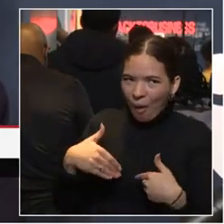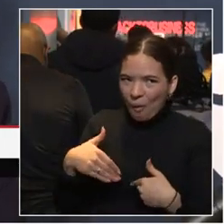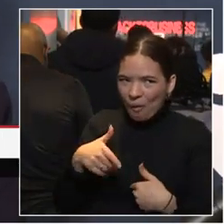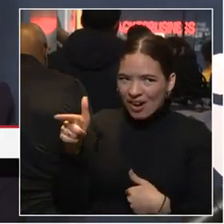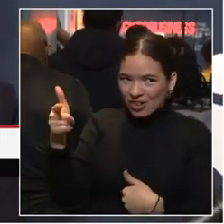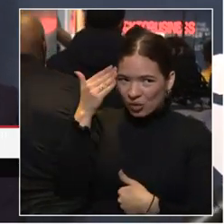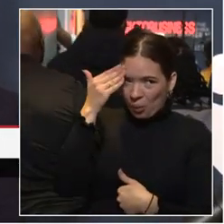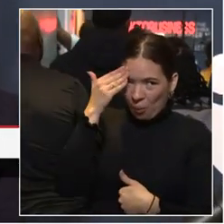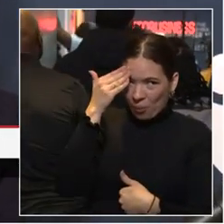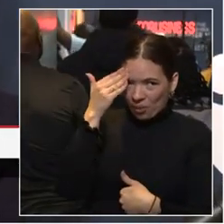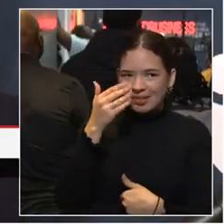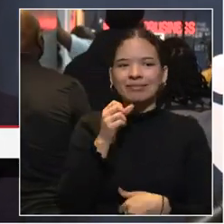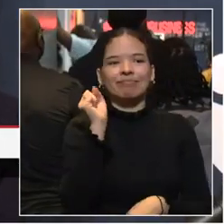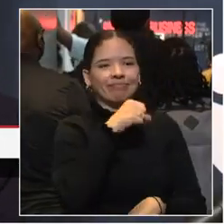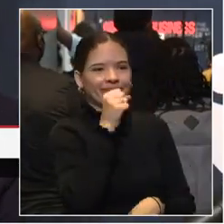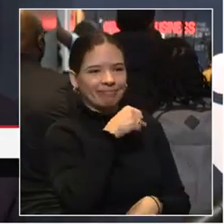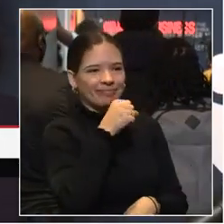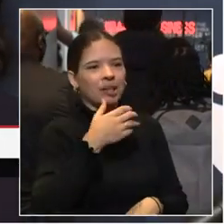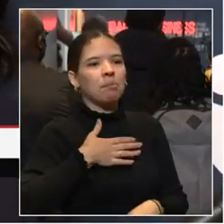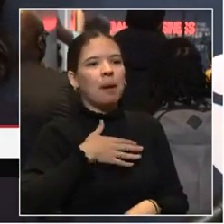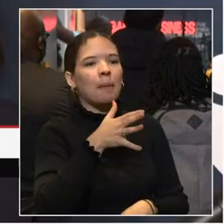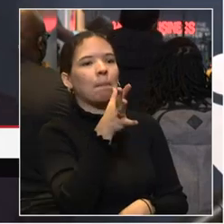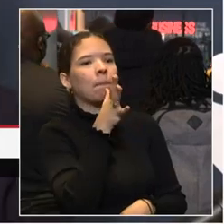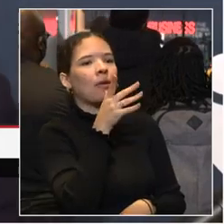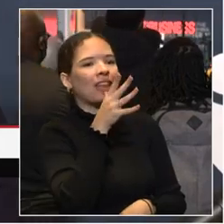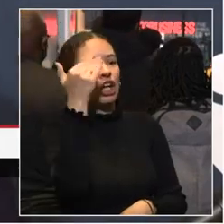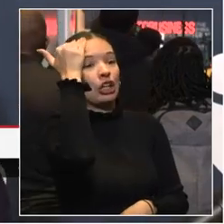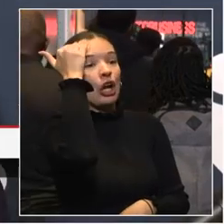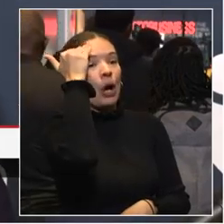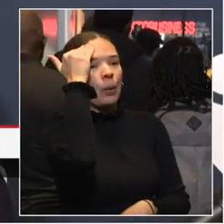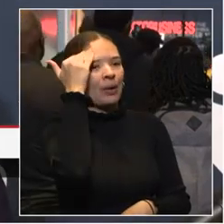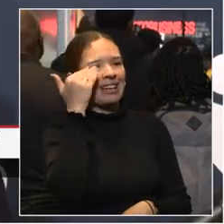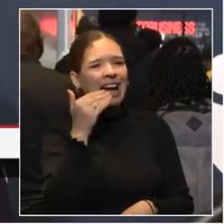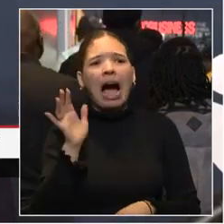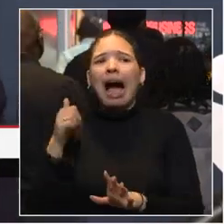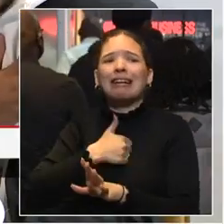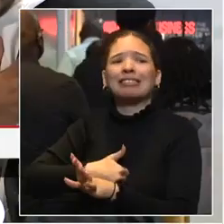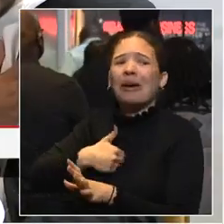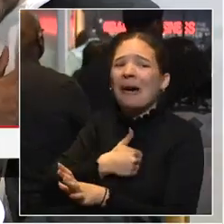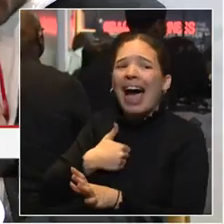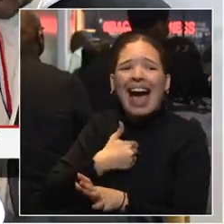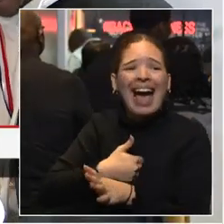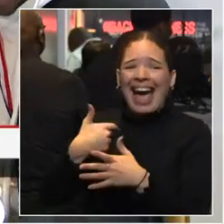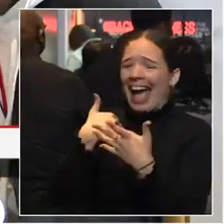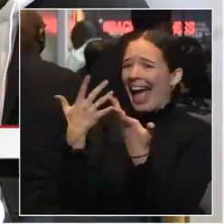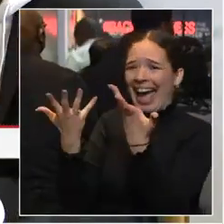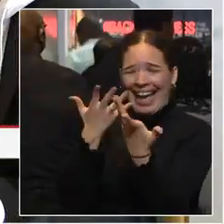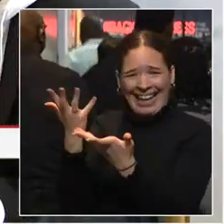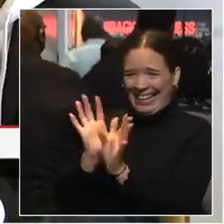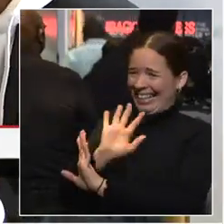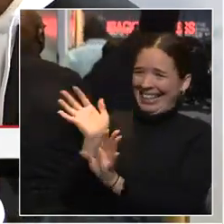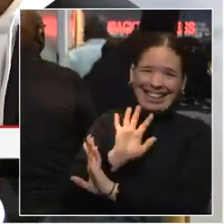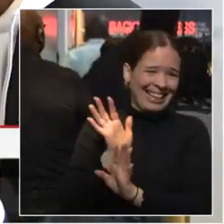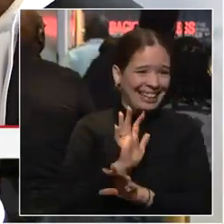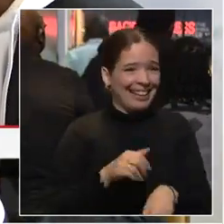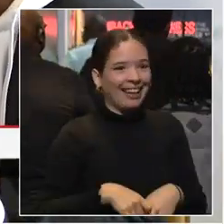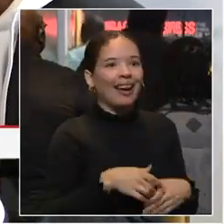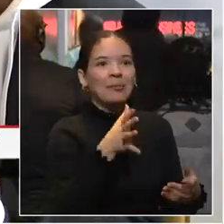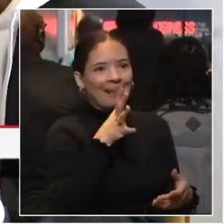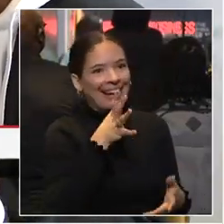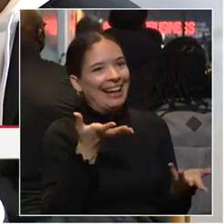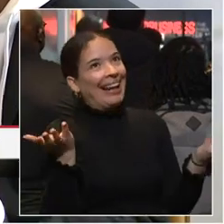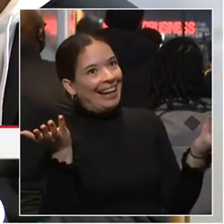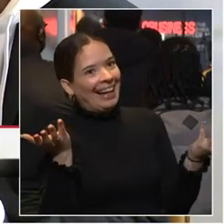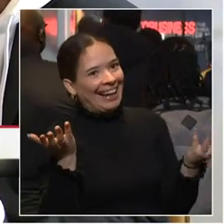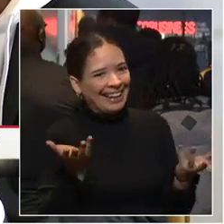Your mom? Yeah, my mom. I know. I'm sorry. I'm so sorry. But I know. No.